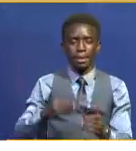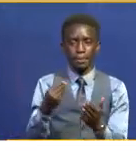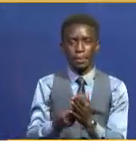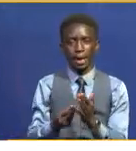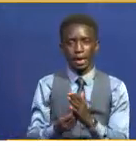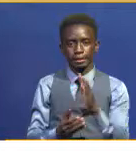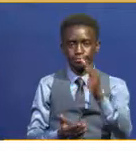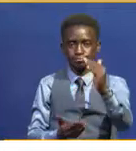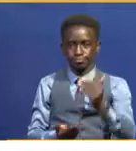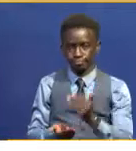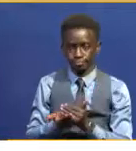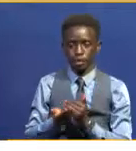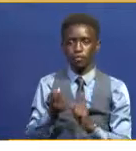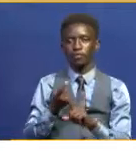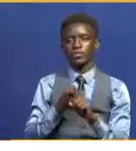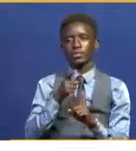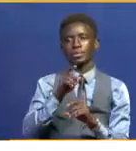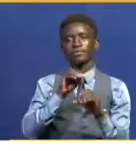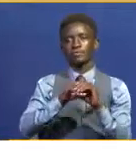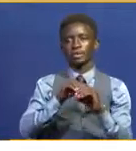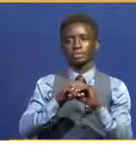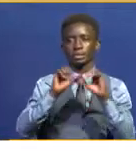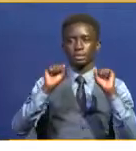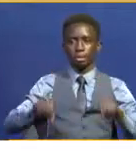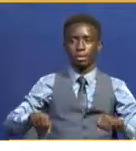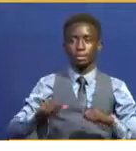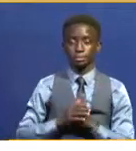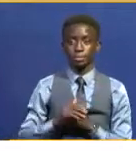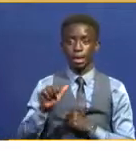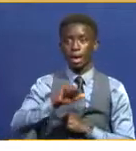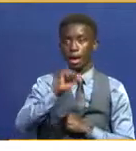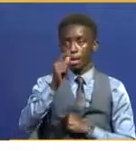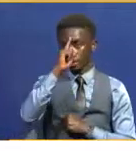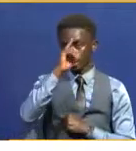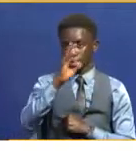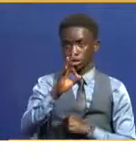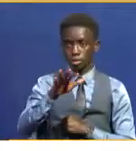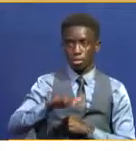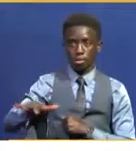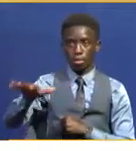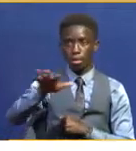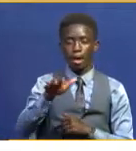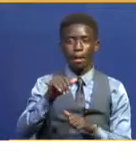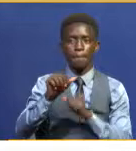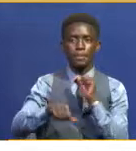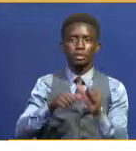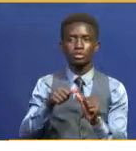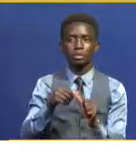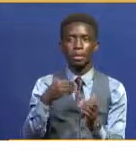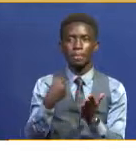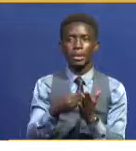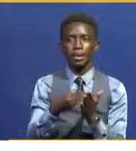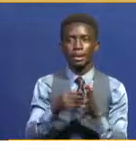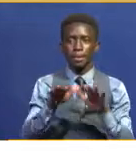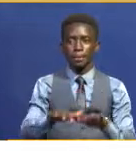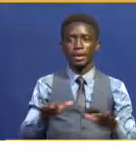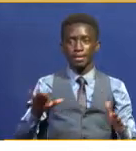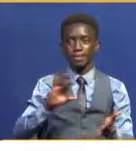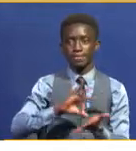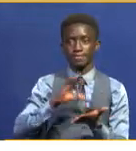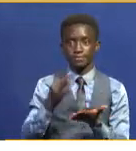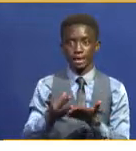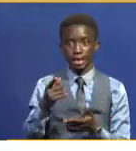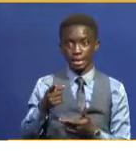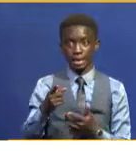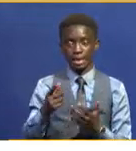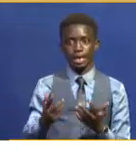this investment. Another critical aspect, I think, about money market funds, and now which again